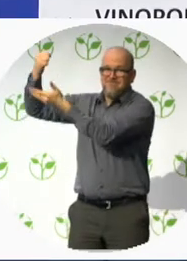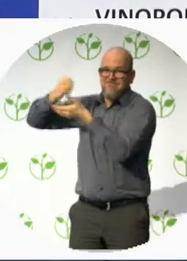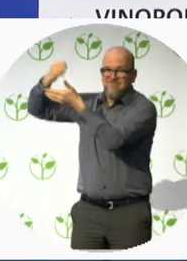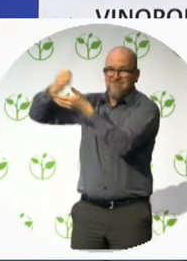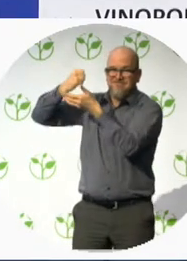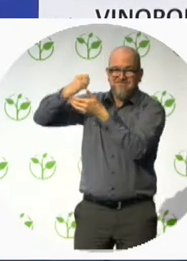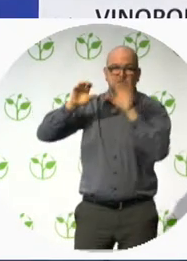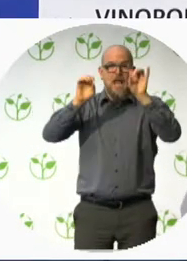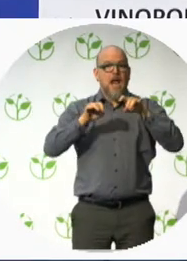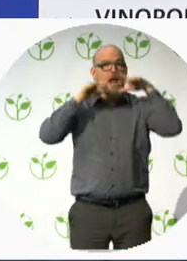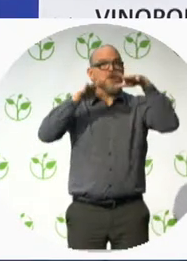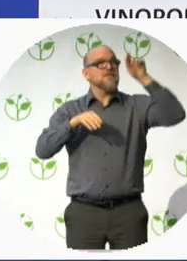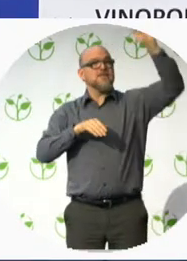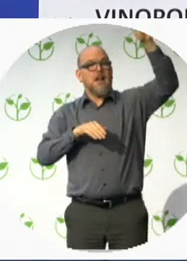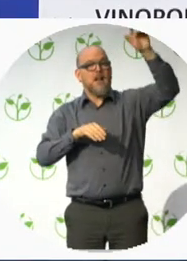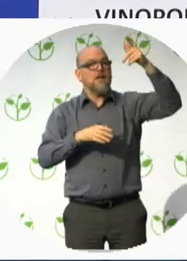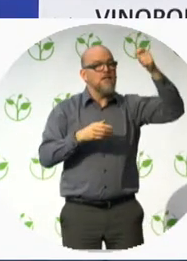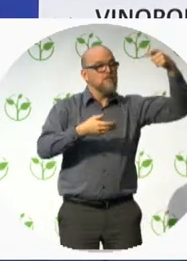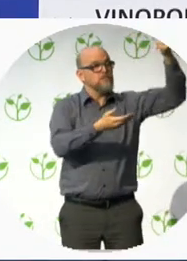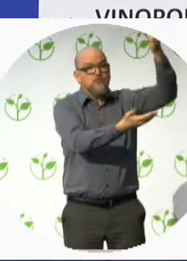the success that we're having over there.